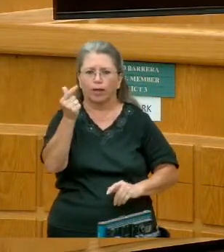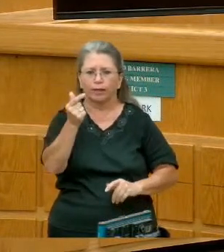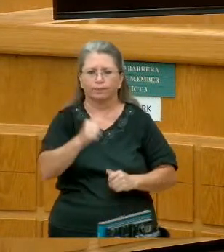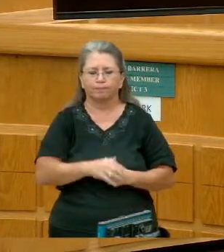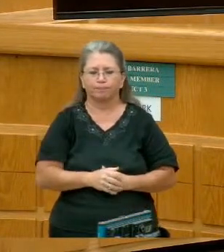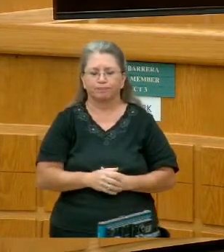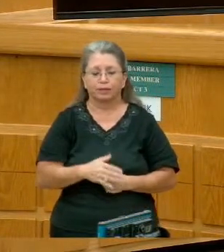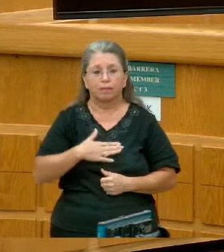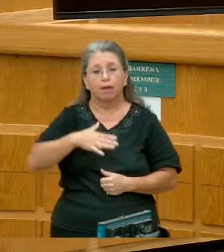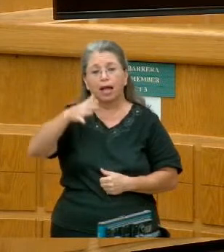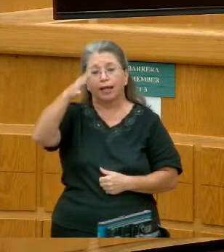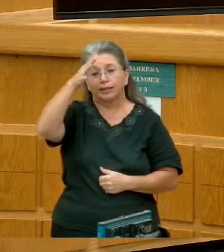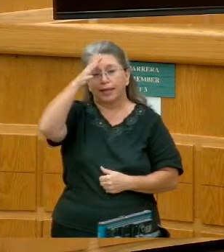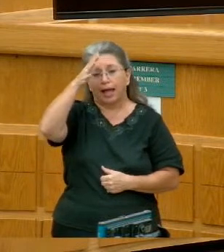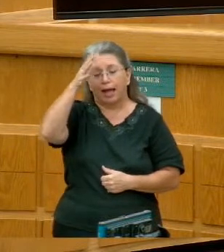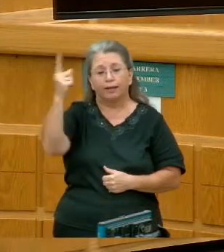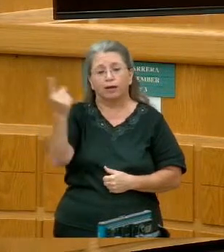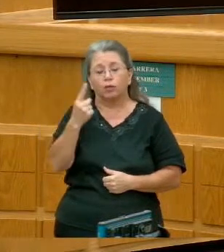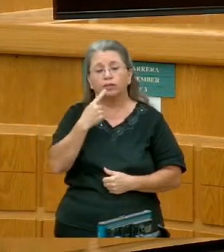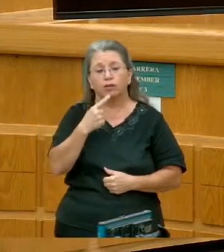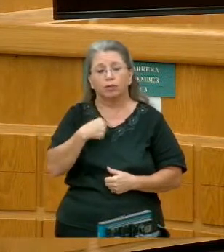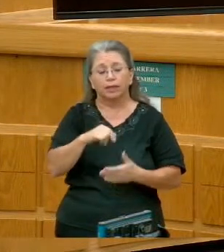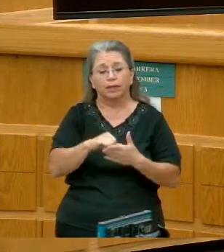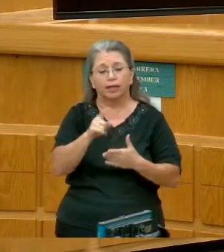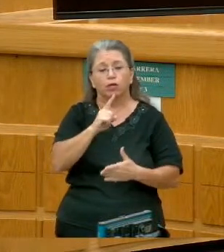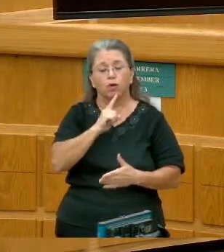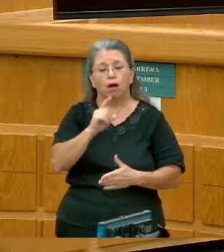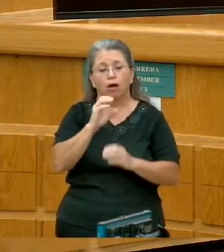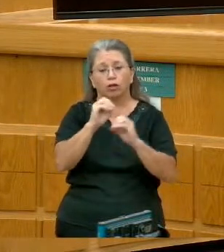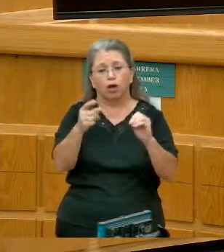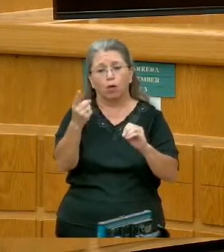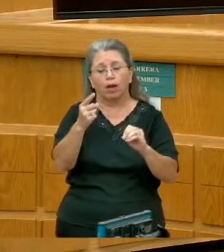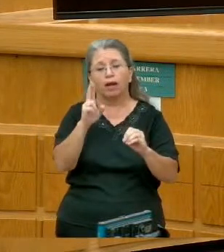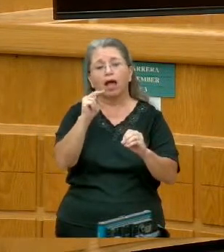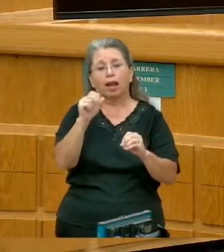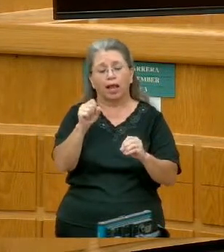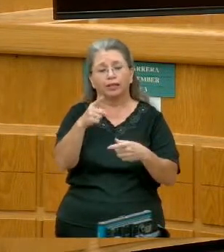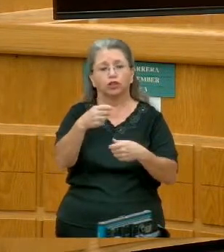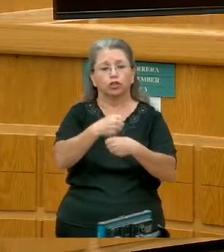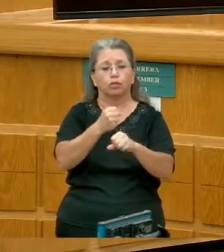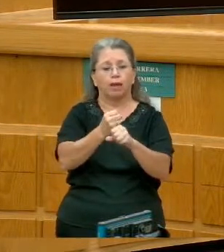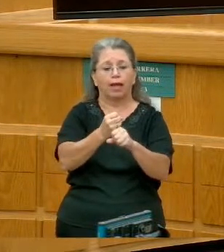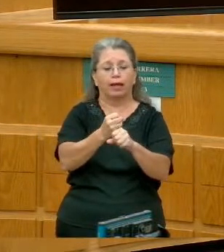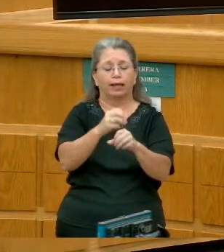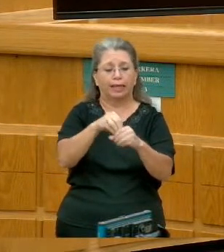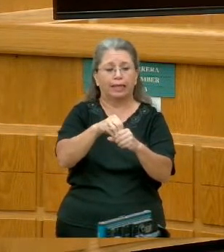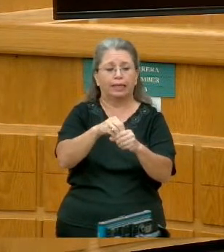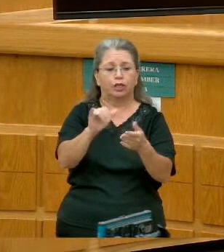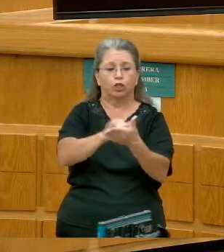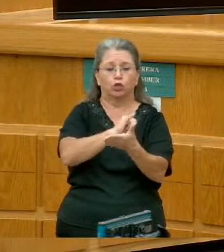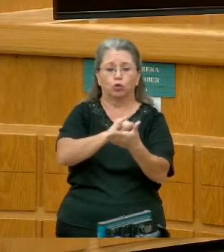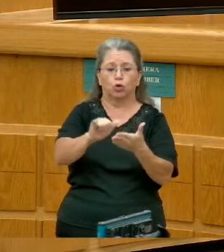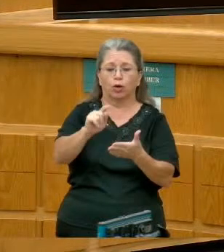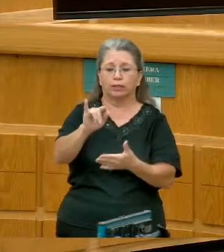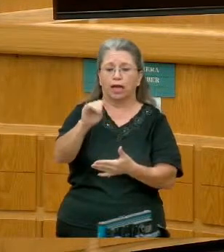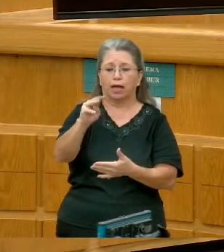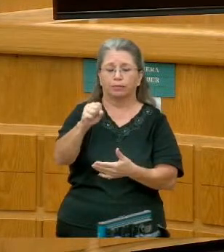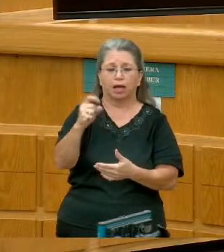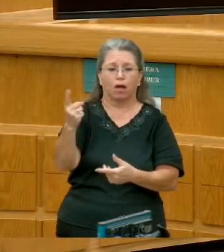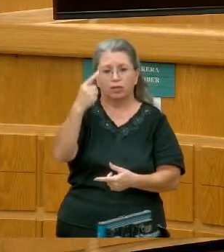My dad always told me that you're nobody unless you make the New York Times. So I've always thought to myself, we really want to make the New York